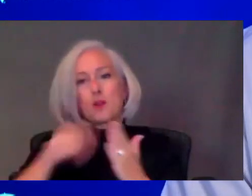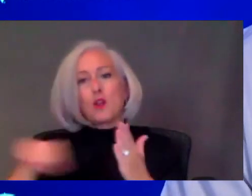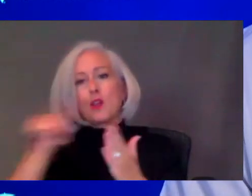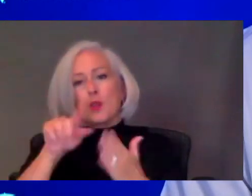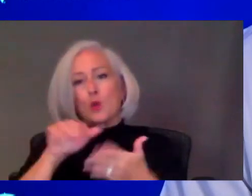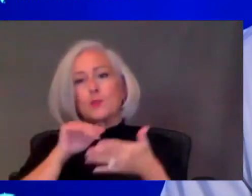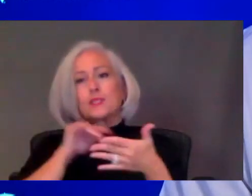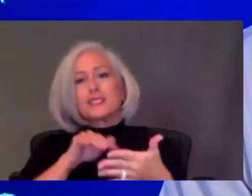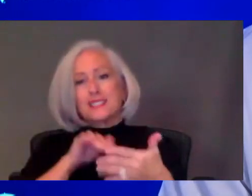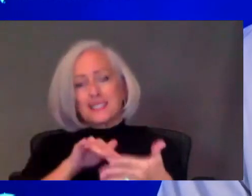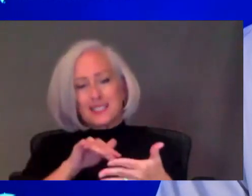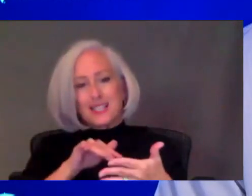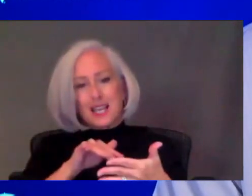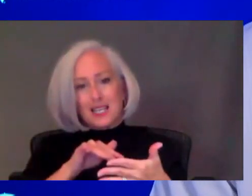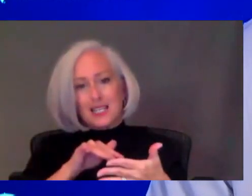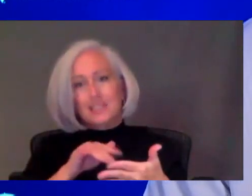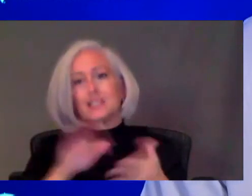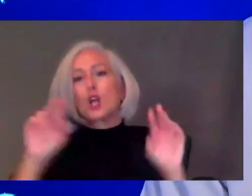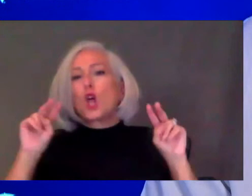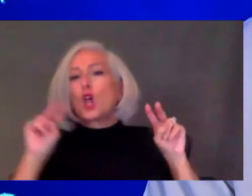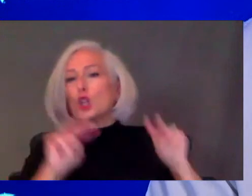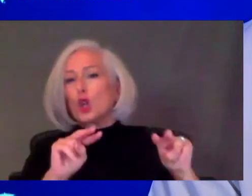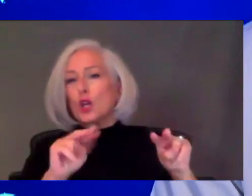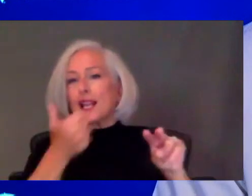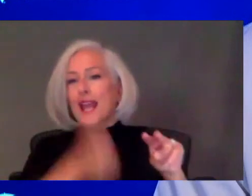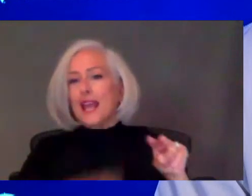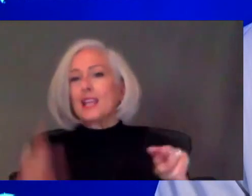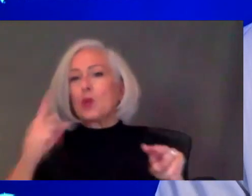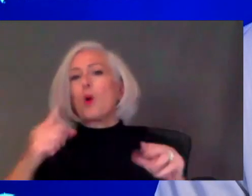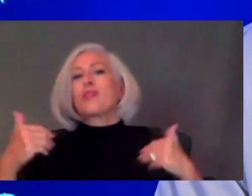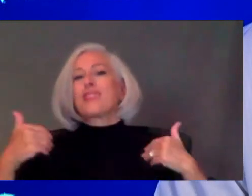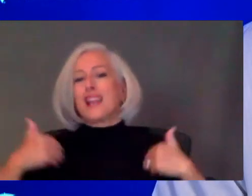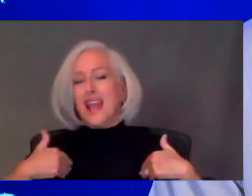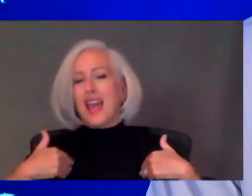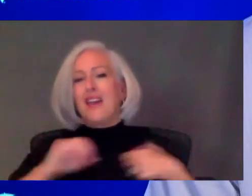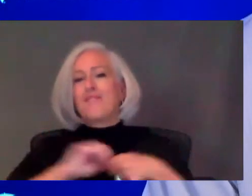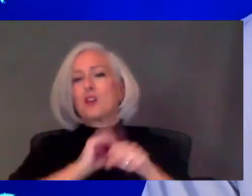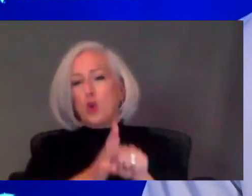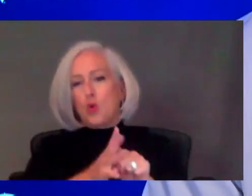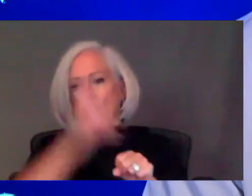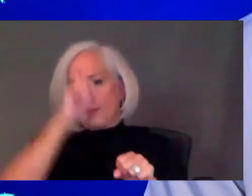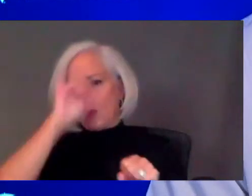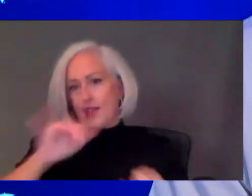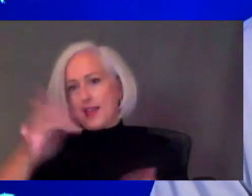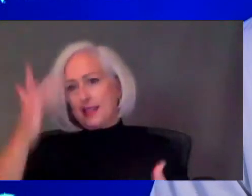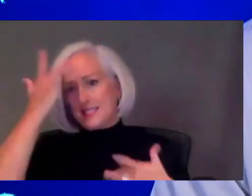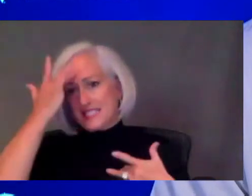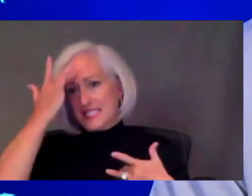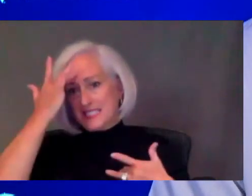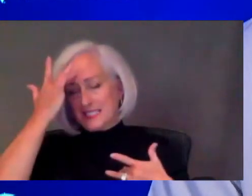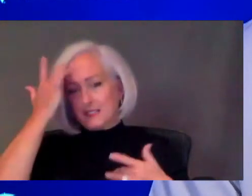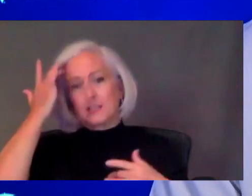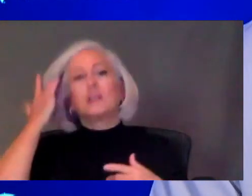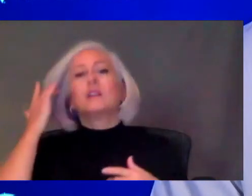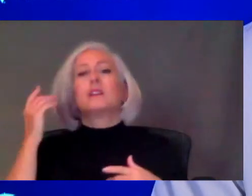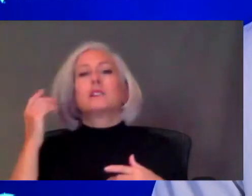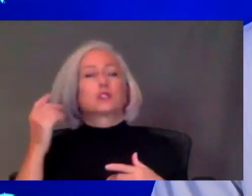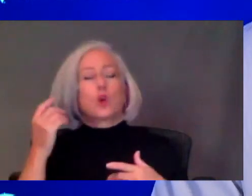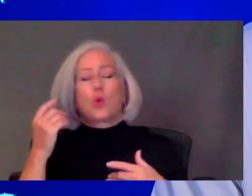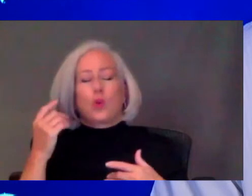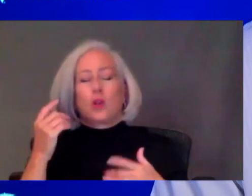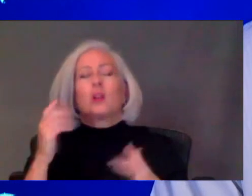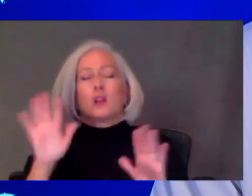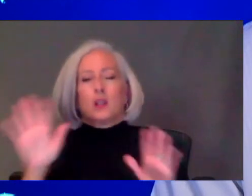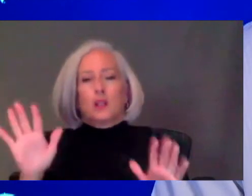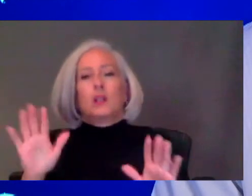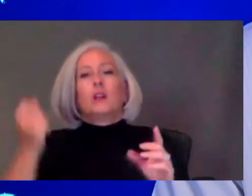plus or more efficacy, protecting against hospitalization, severe disease, and death. And that is for all age groups. Now, it might be a little bit lower